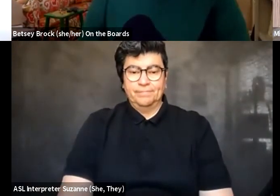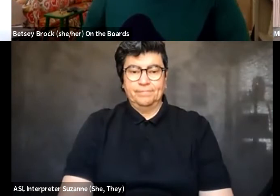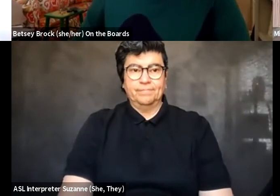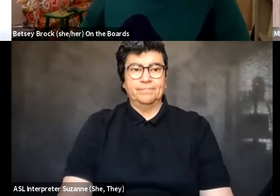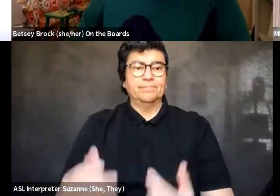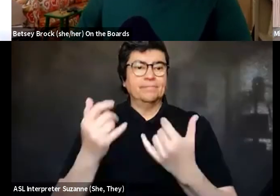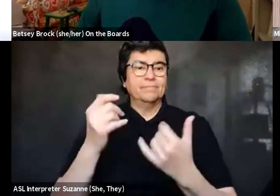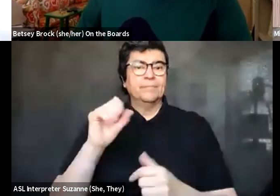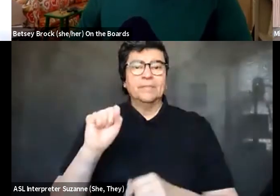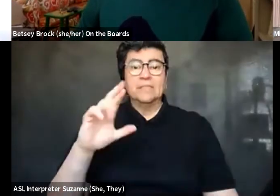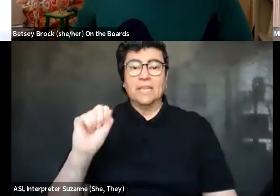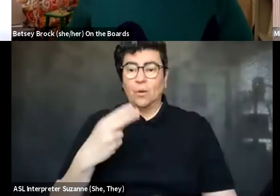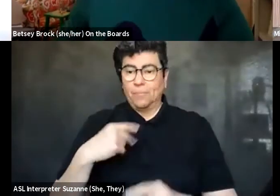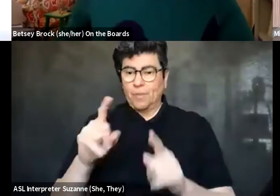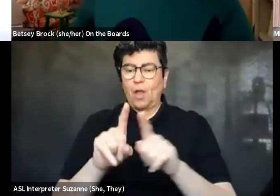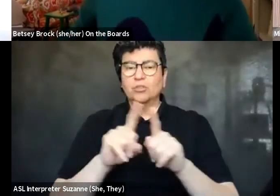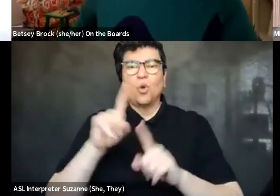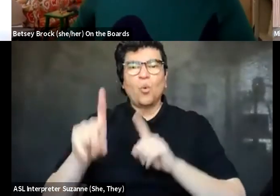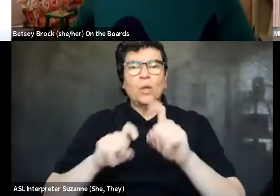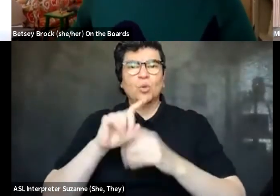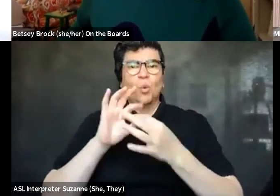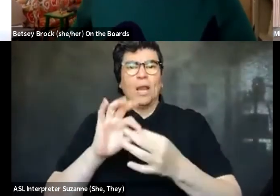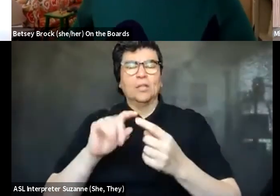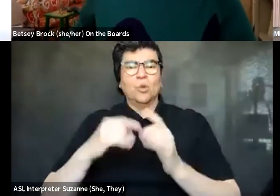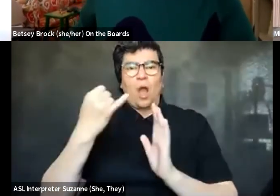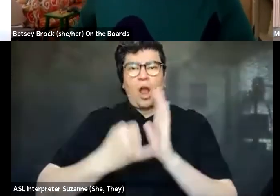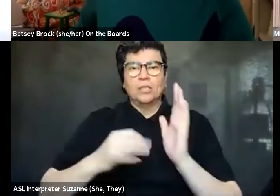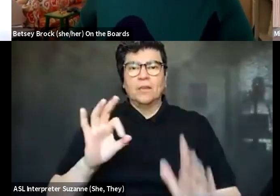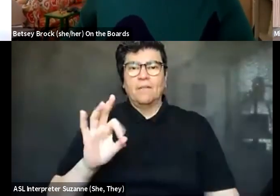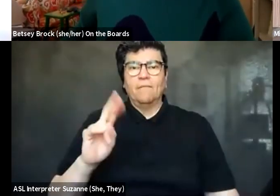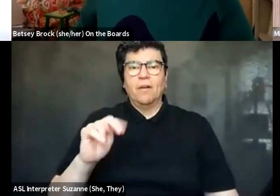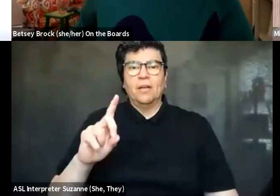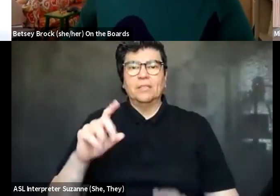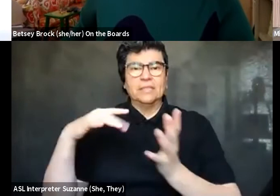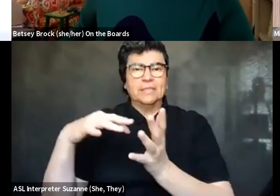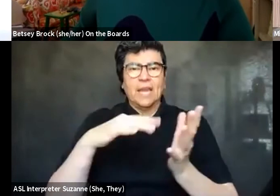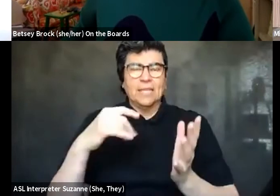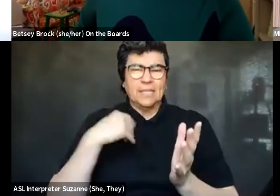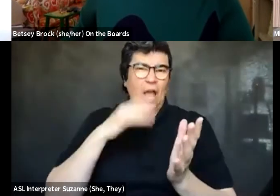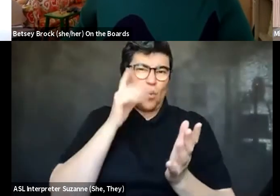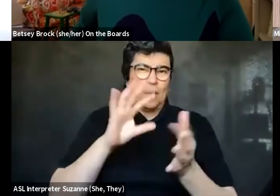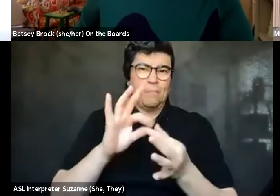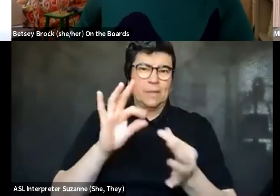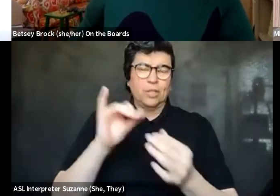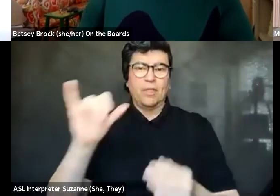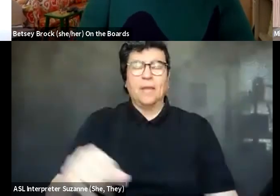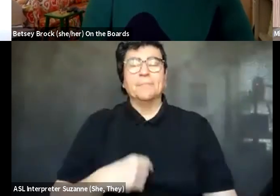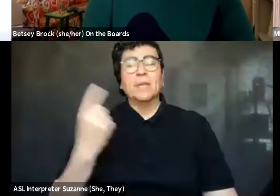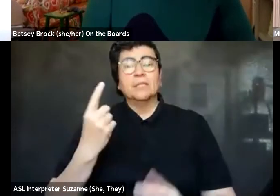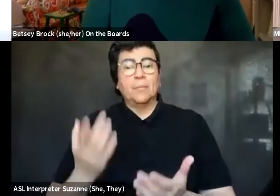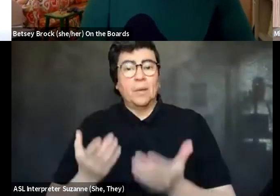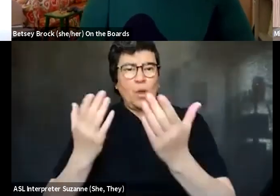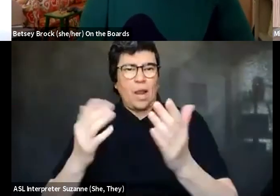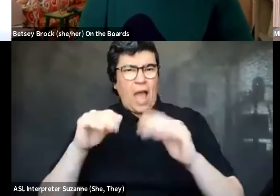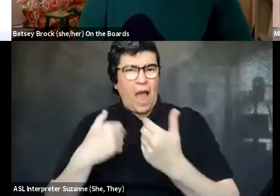A number of questions also popped up related to the ArtsFund study, so I'll just answer a few of those. Someone brought up the question of how